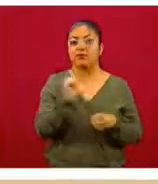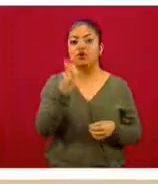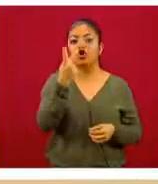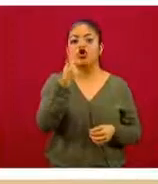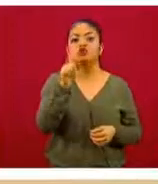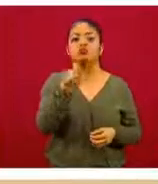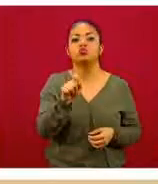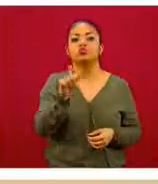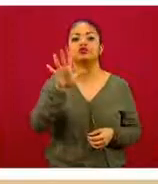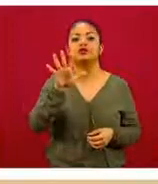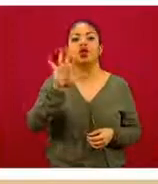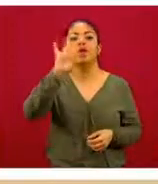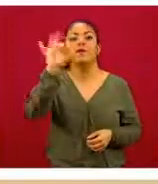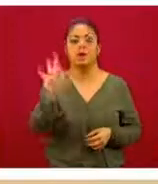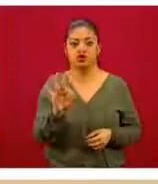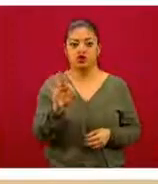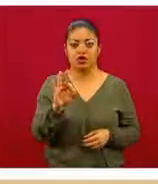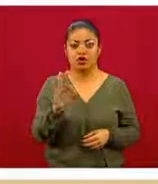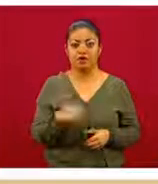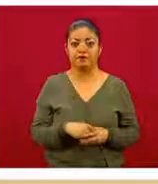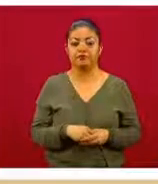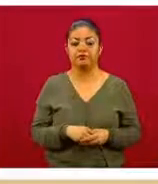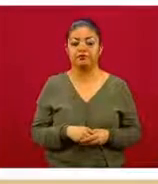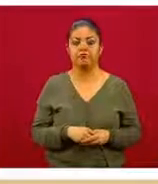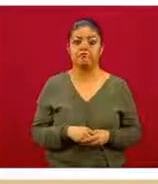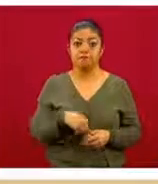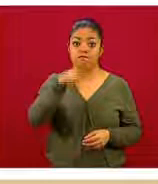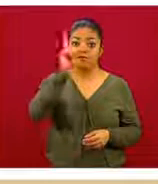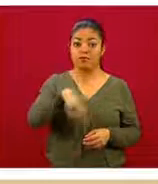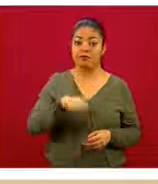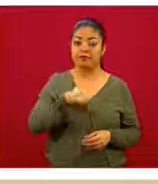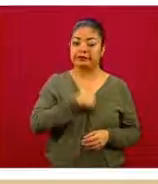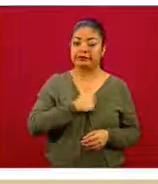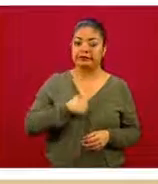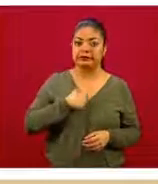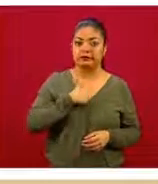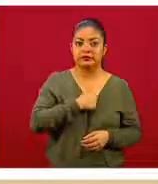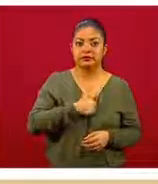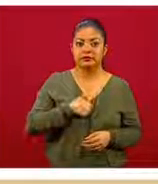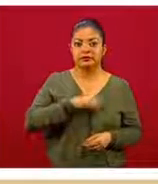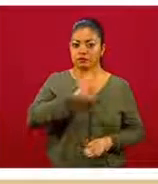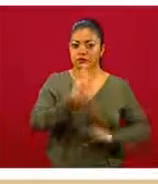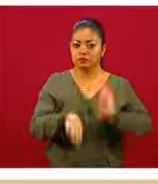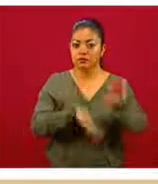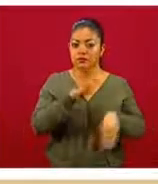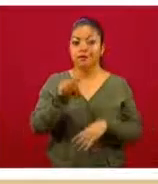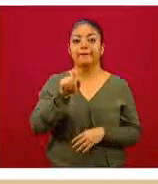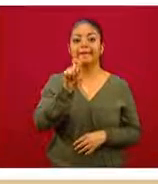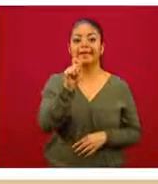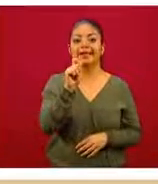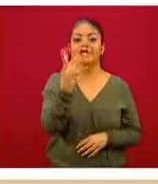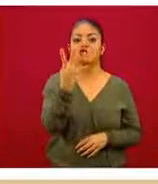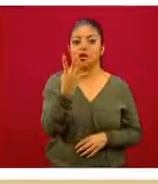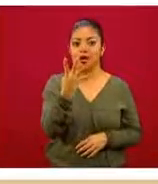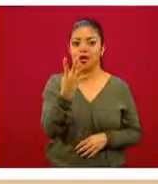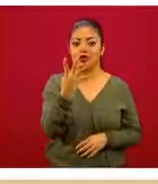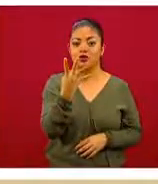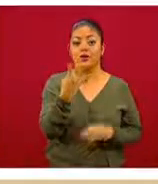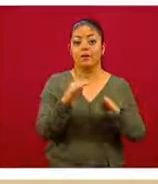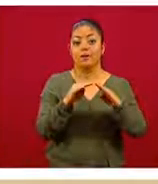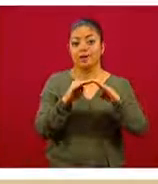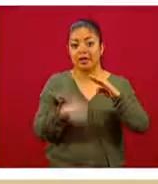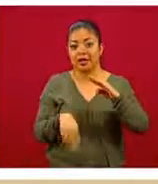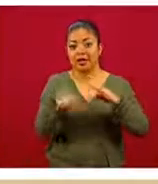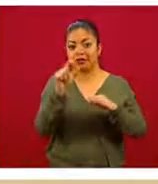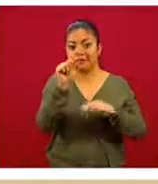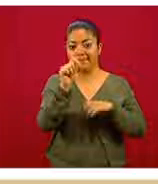correspond to people who are under 20 years of age. This is 2.5% accumulated. Unfortunately,